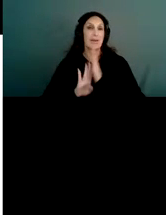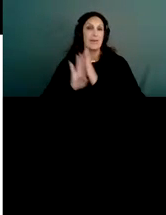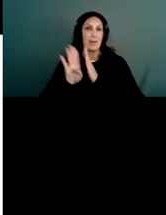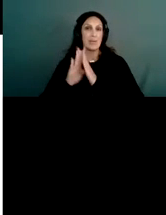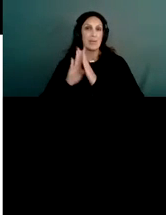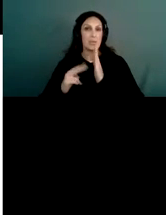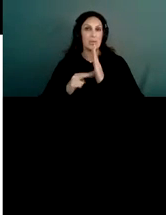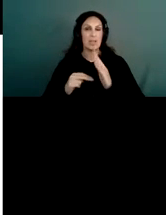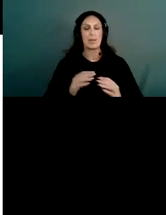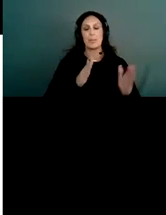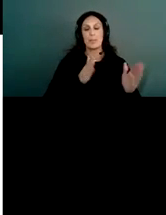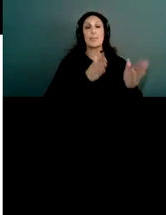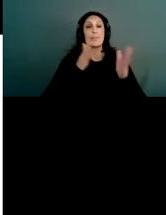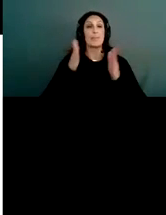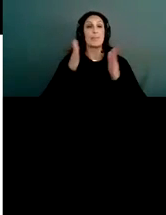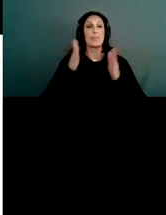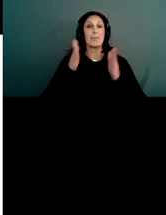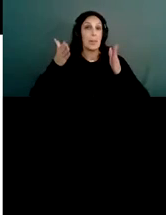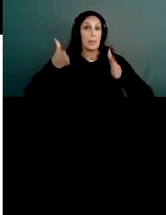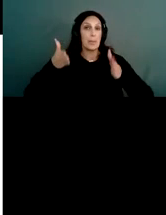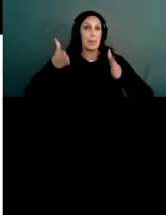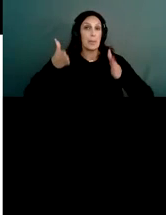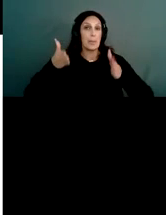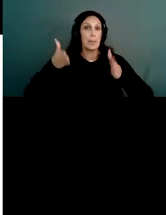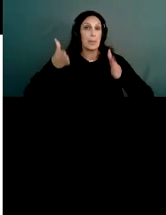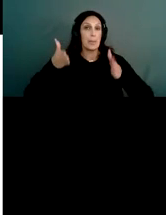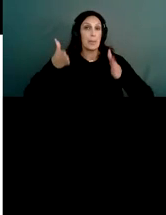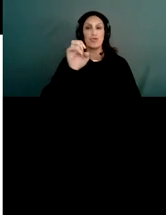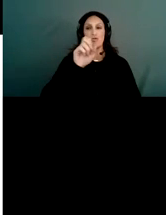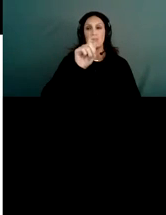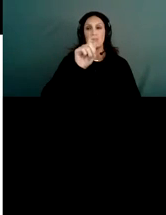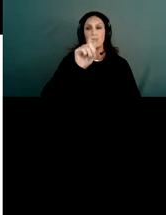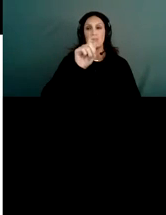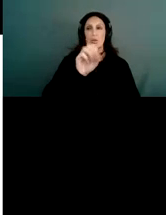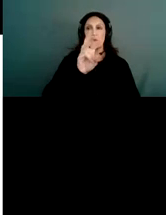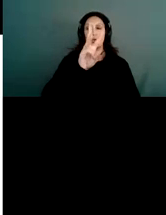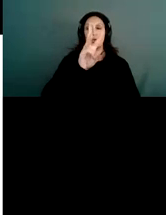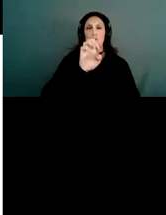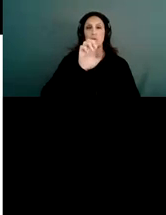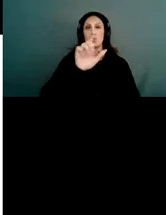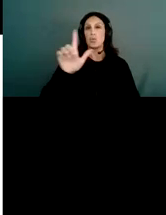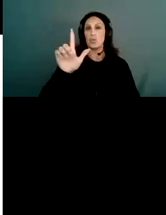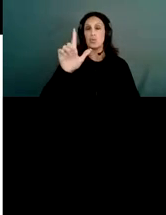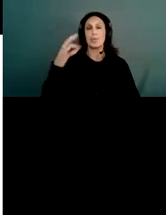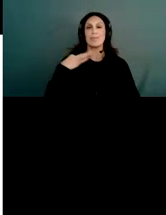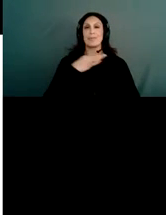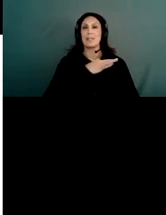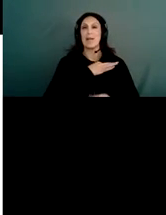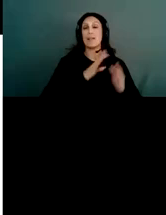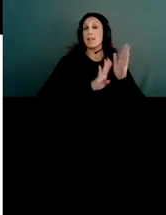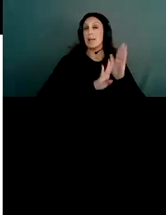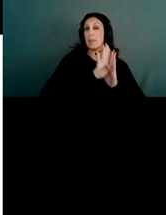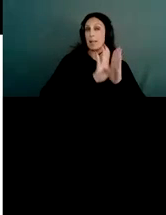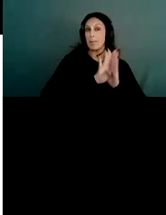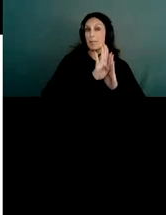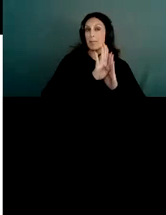Good morning, families. I'm happy to join you today. My name is Janet Sewell, and I am the Staff Development Specialist for English